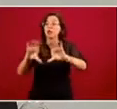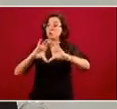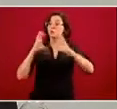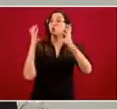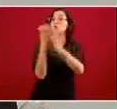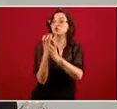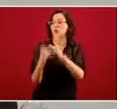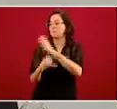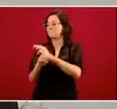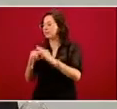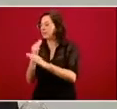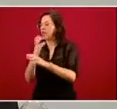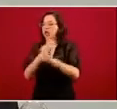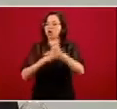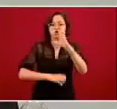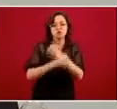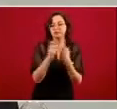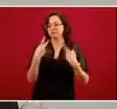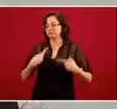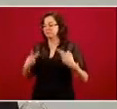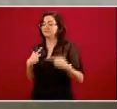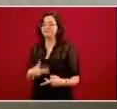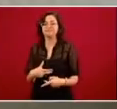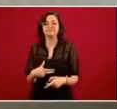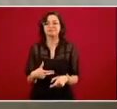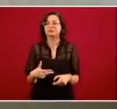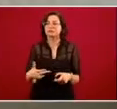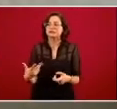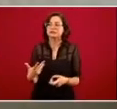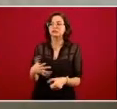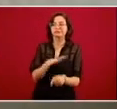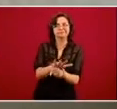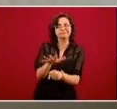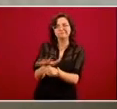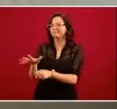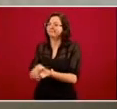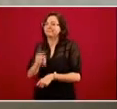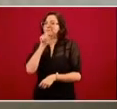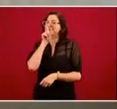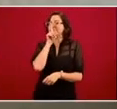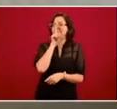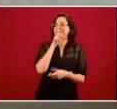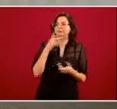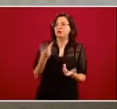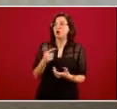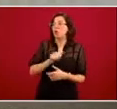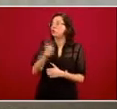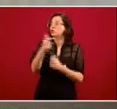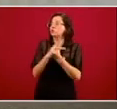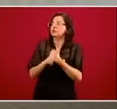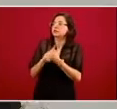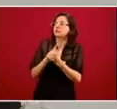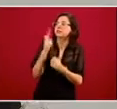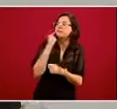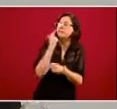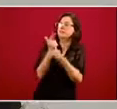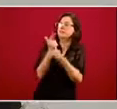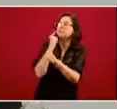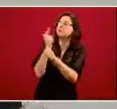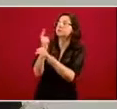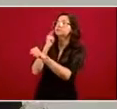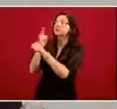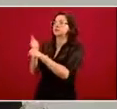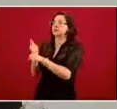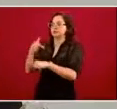We are proposing to have this in case we need to make use of it, because resources are scarce all over the